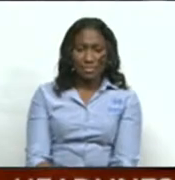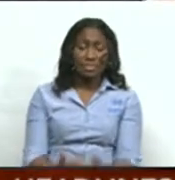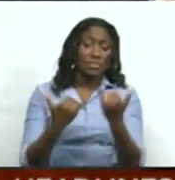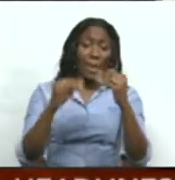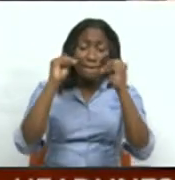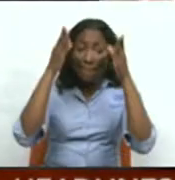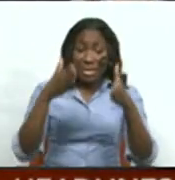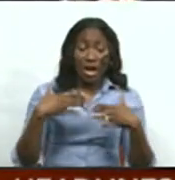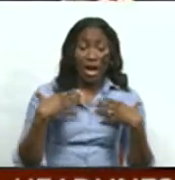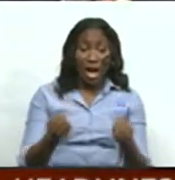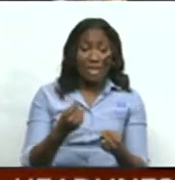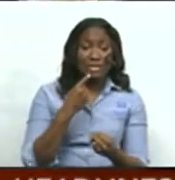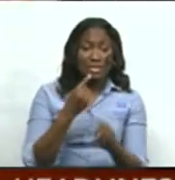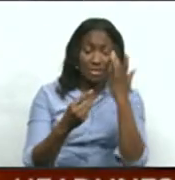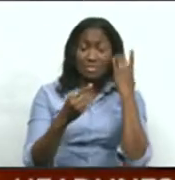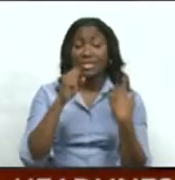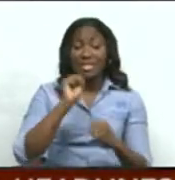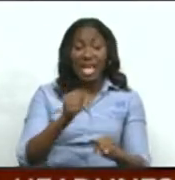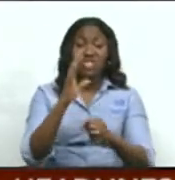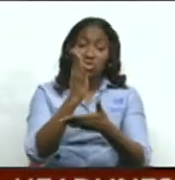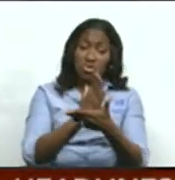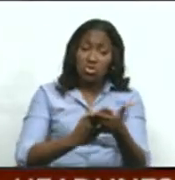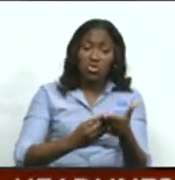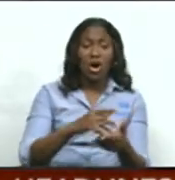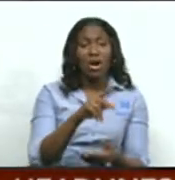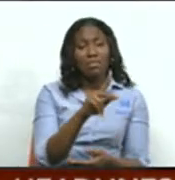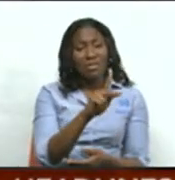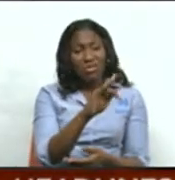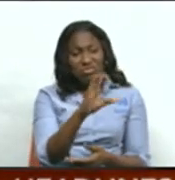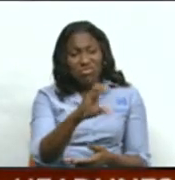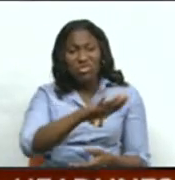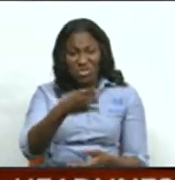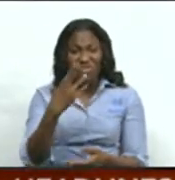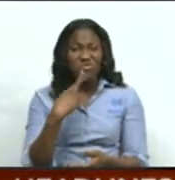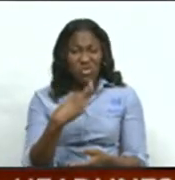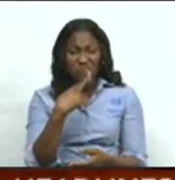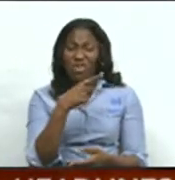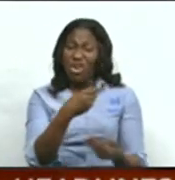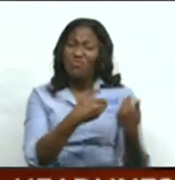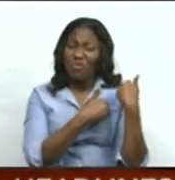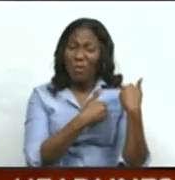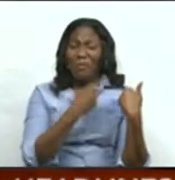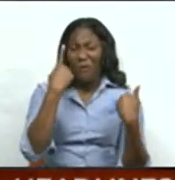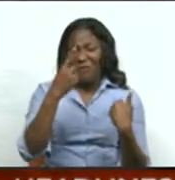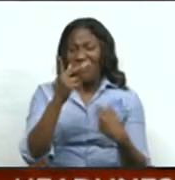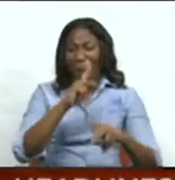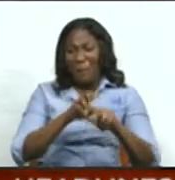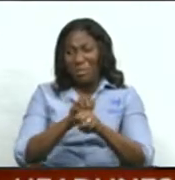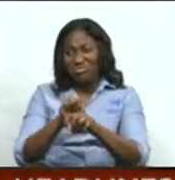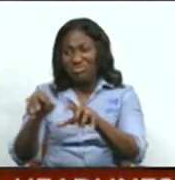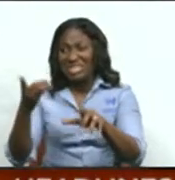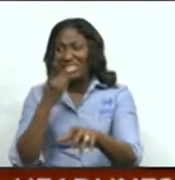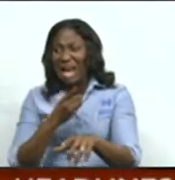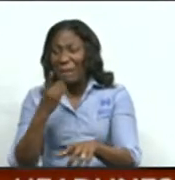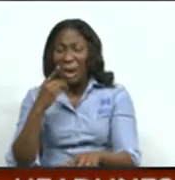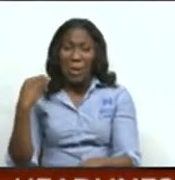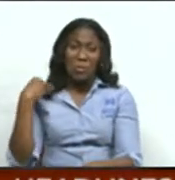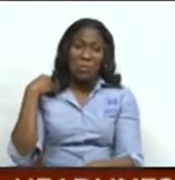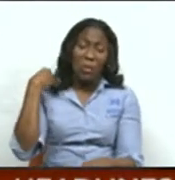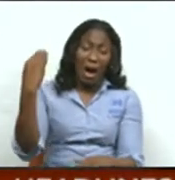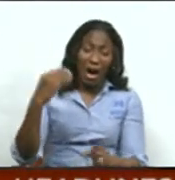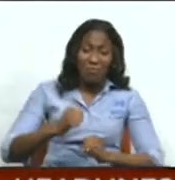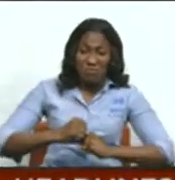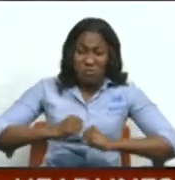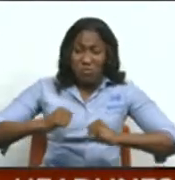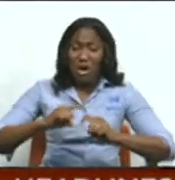health minister says certain fast food chains are partially responsible for the prevalence of diabetes and hypertension plaguing this country, there are mixed views